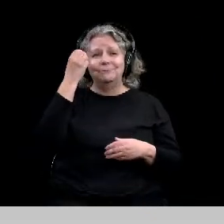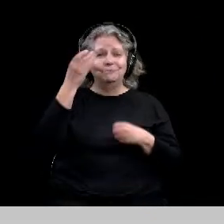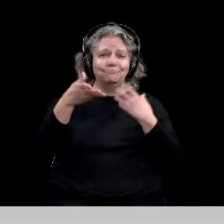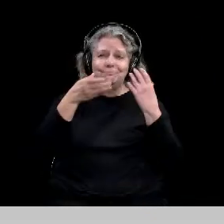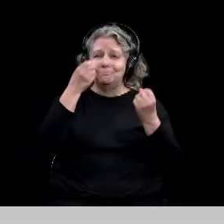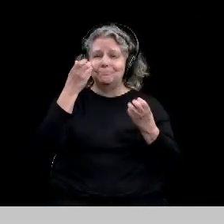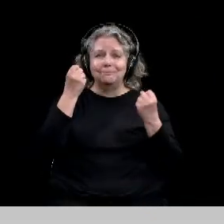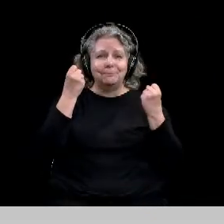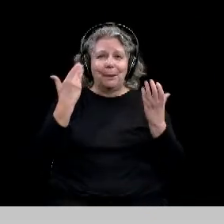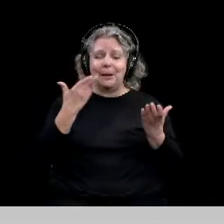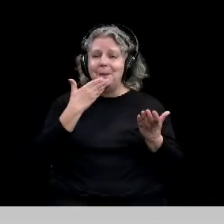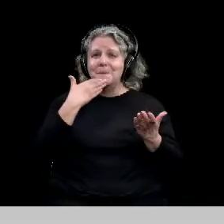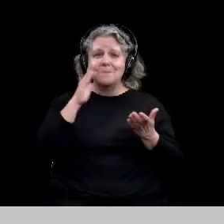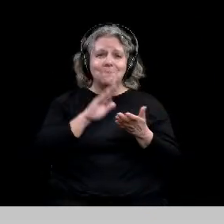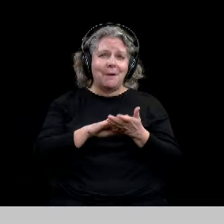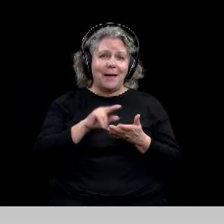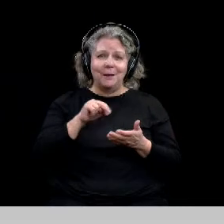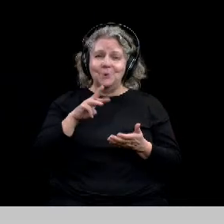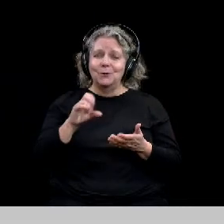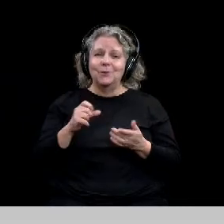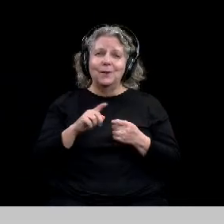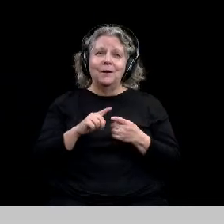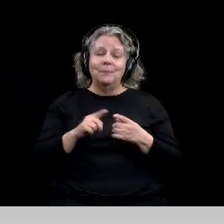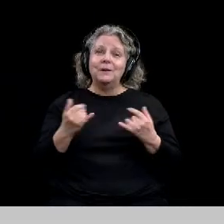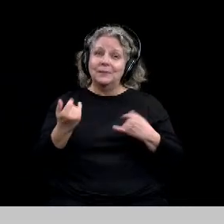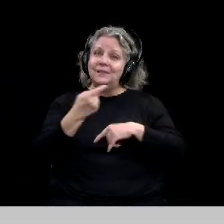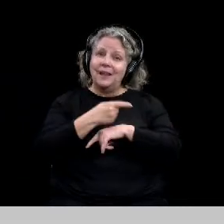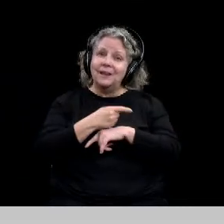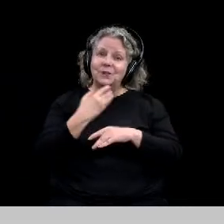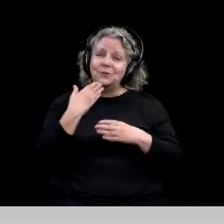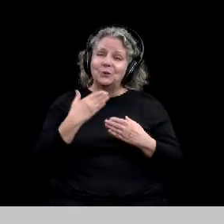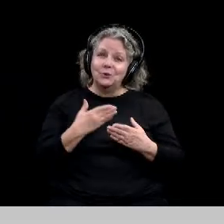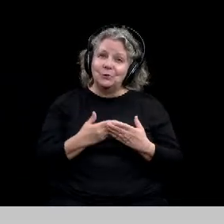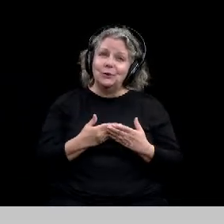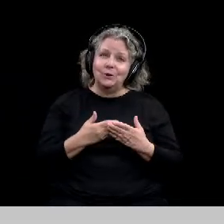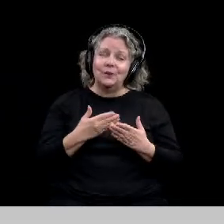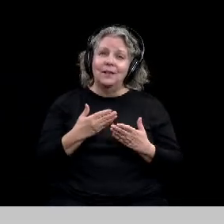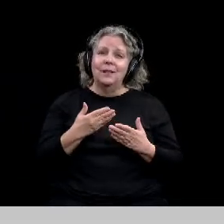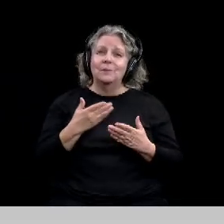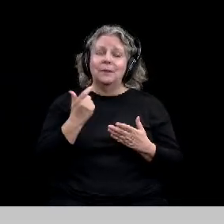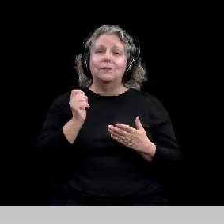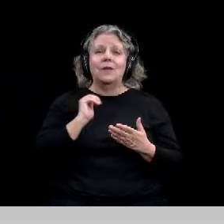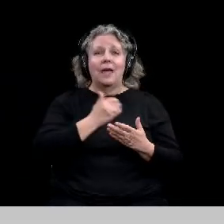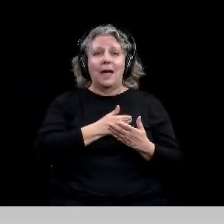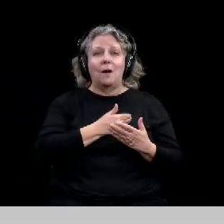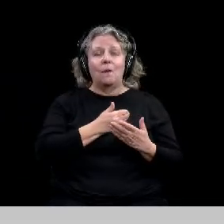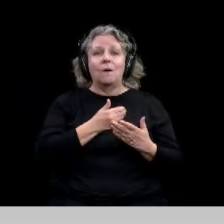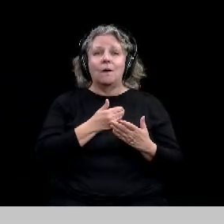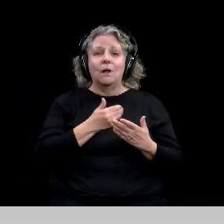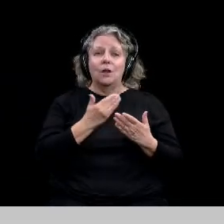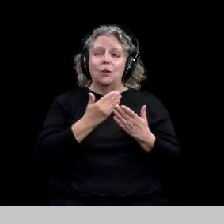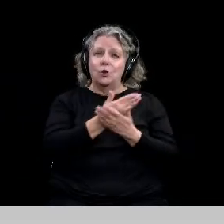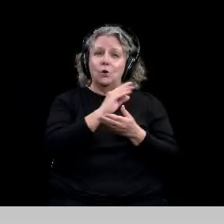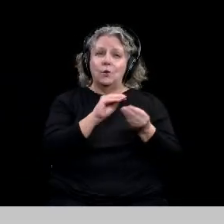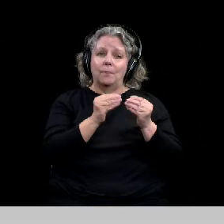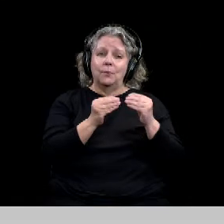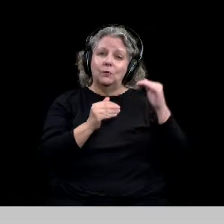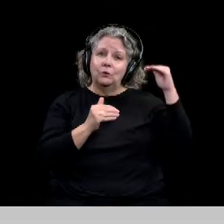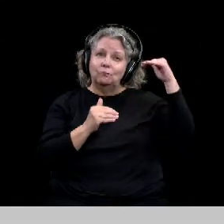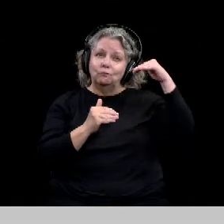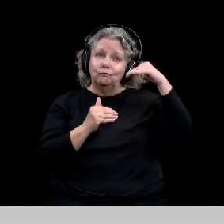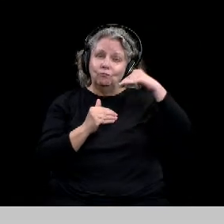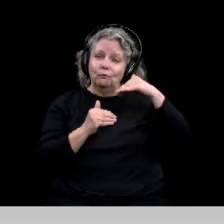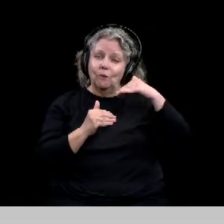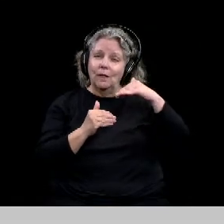our incidence numbers have been on a downward trend now for 2.5 weeks. This I'm going to show with my cursor